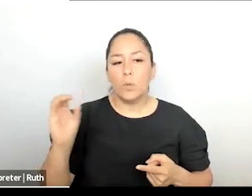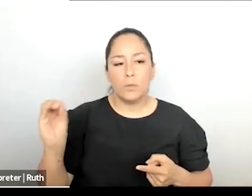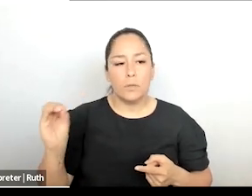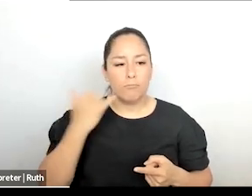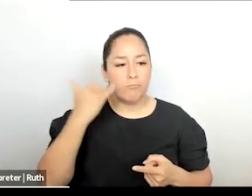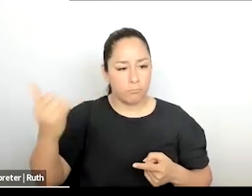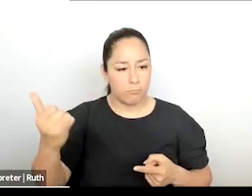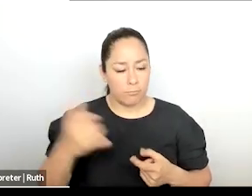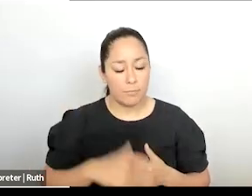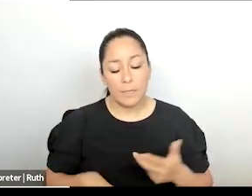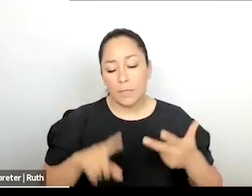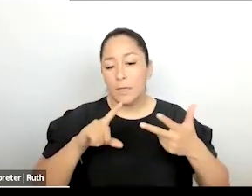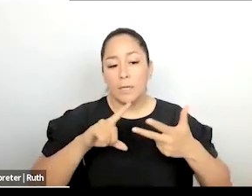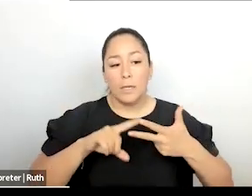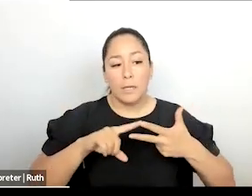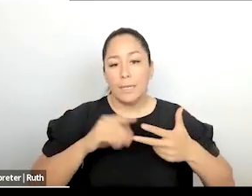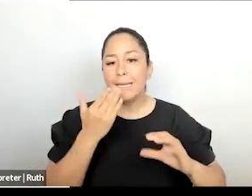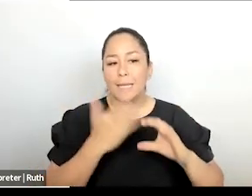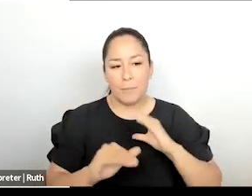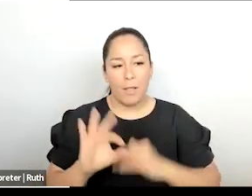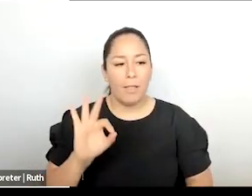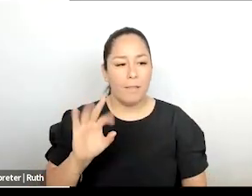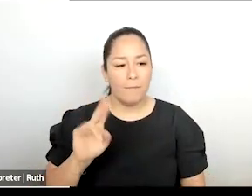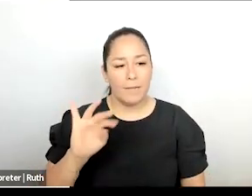303-953-3600. You can also email us at